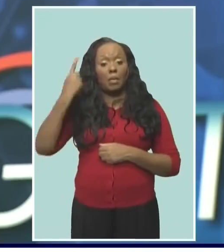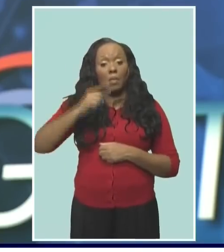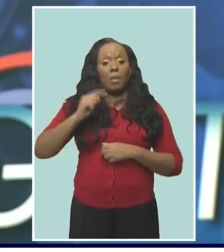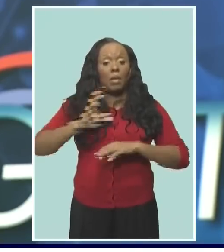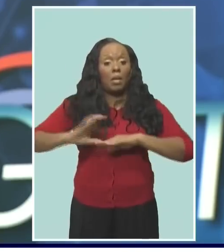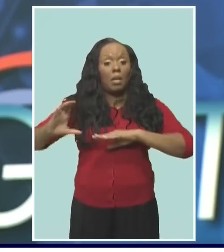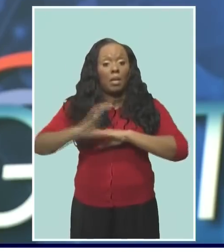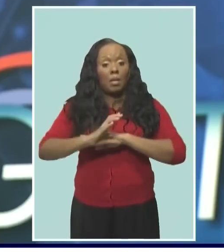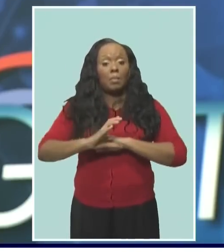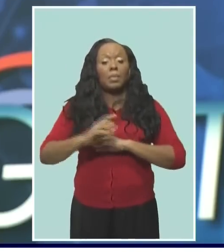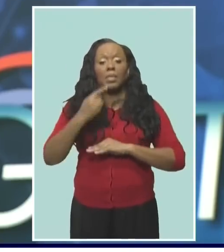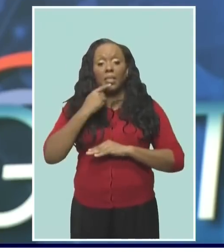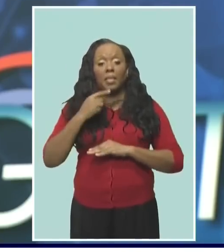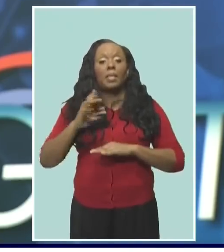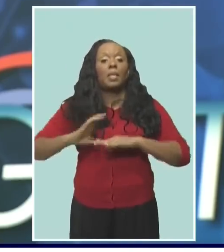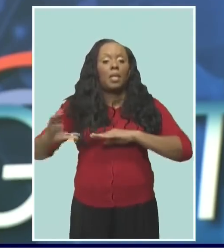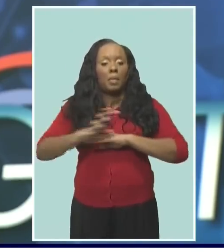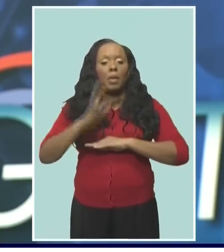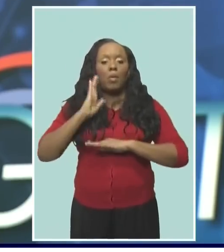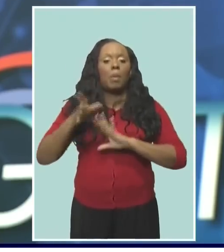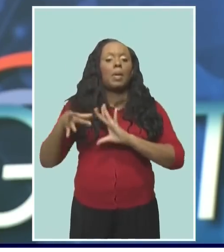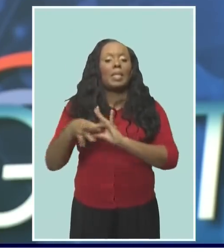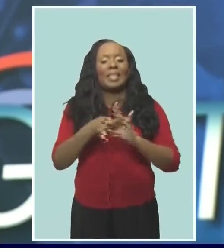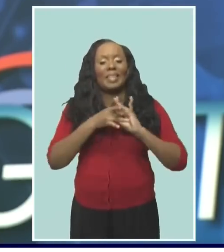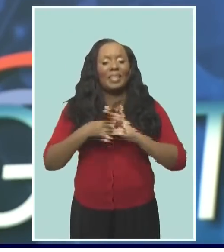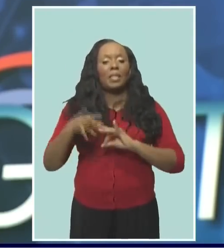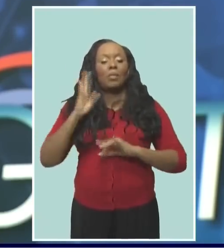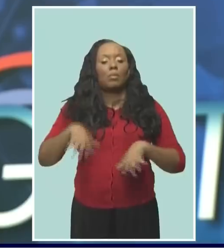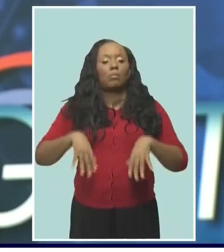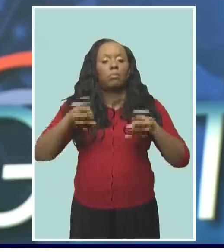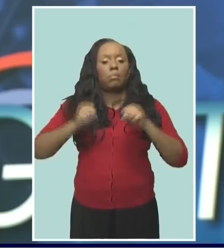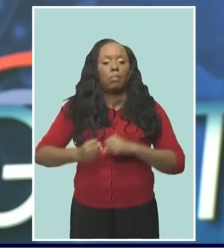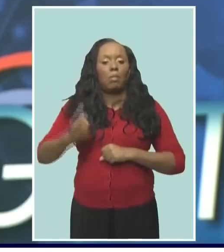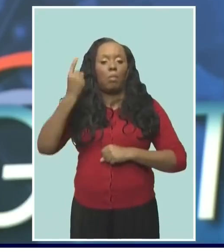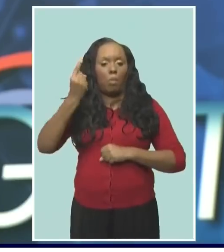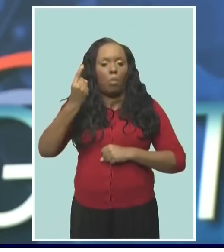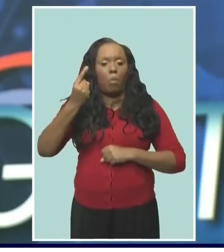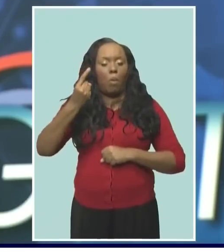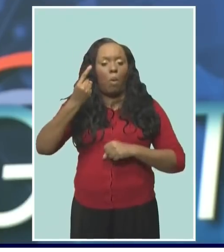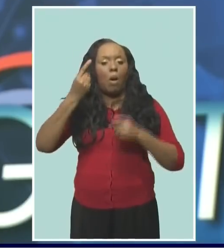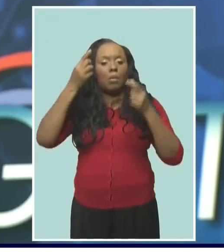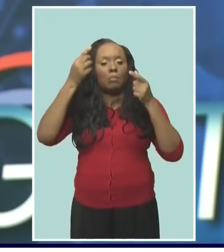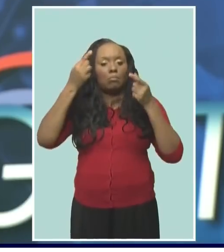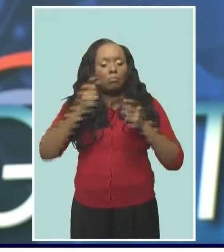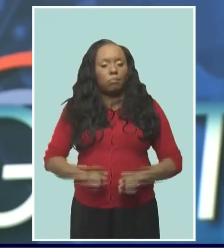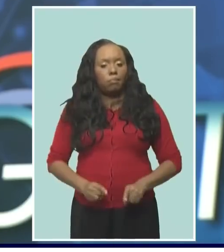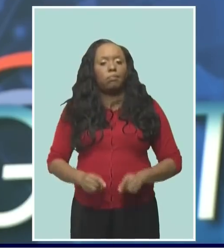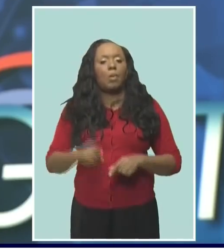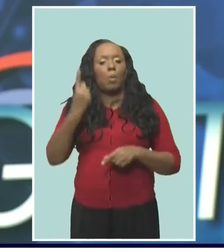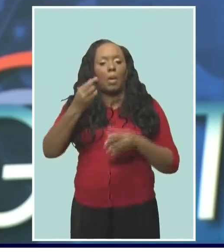countries will be united and will be adopting one Caribbean position at the upcoming United Nations Climate Change